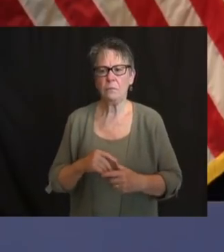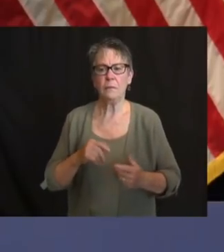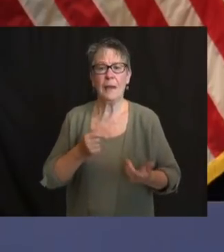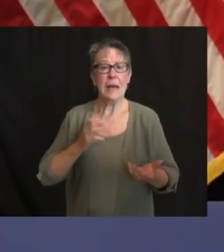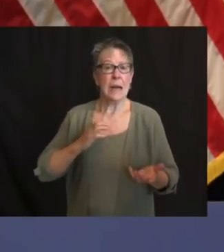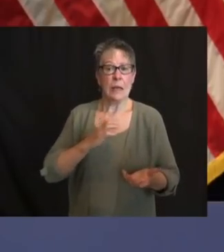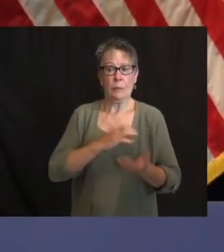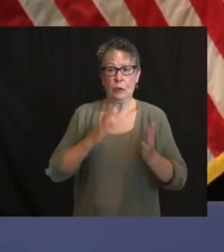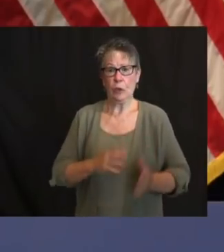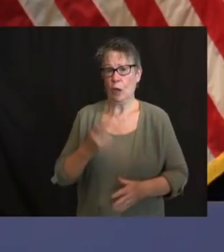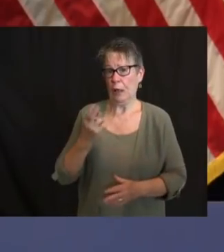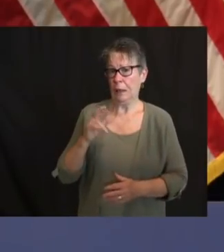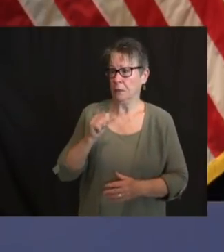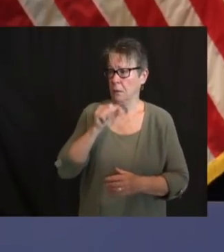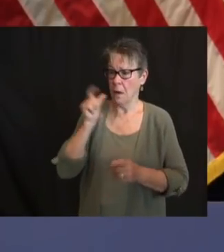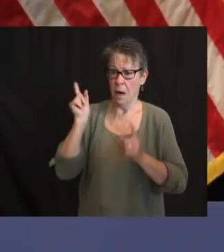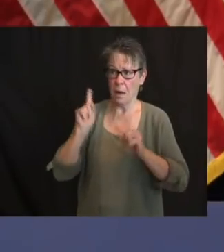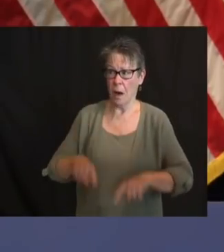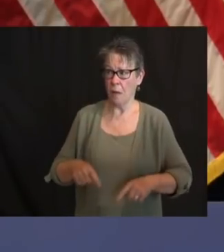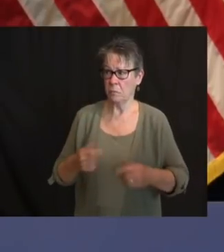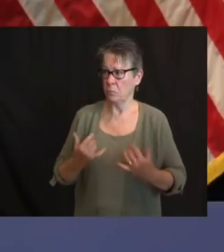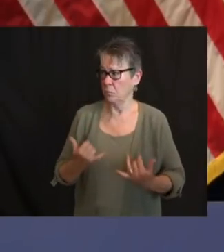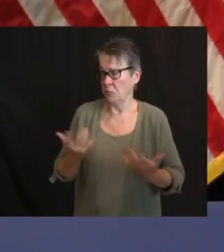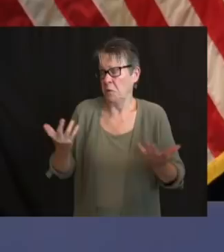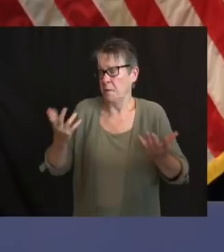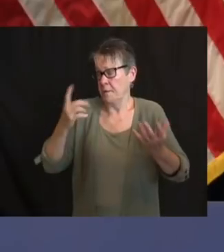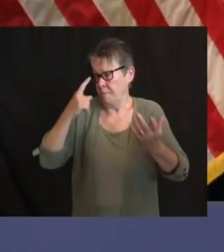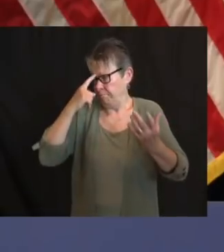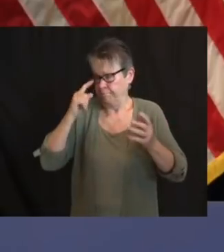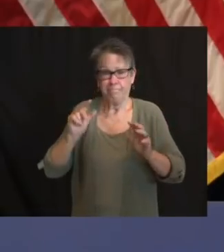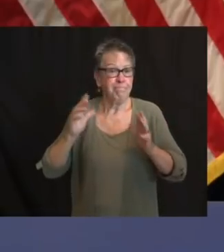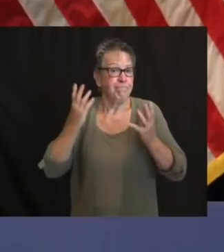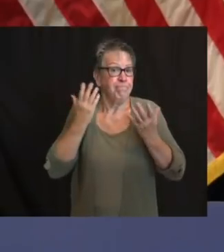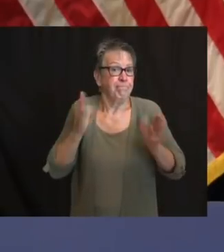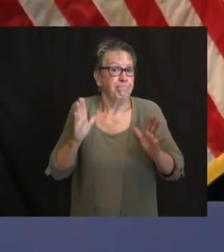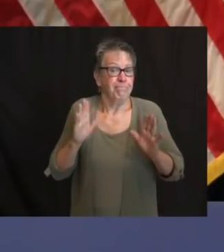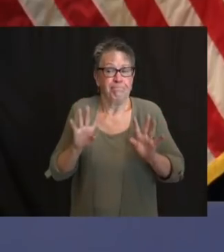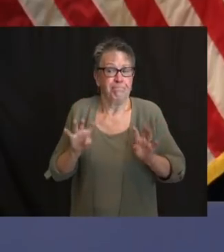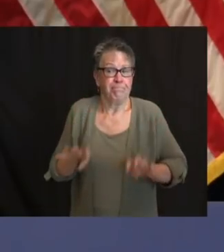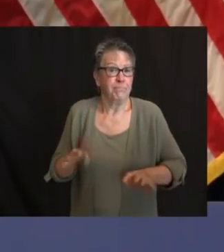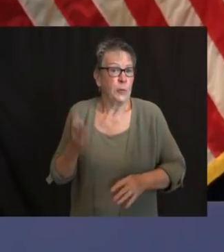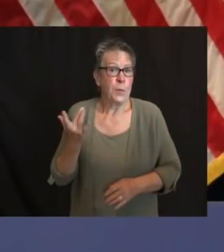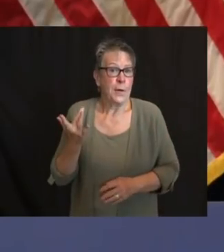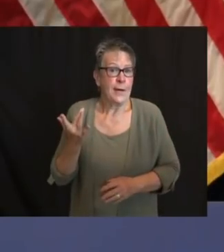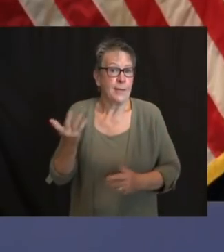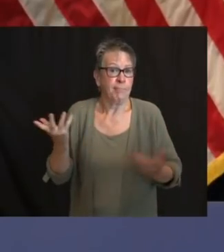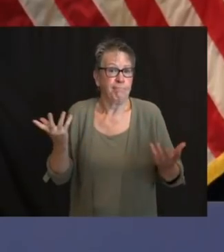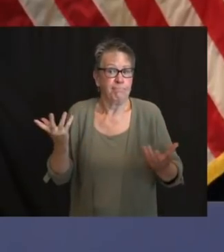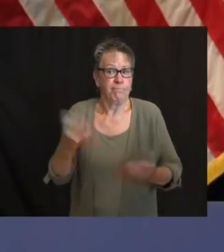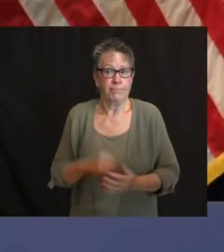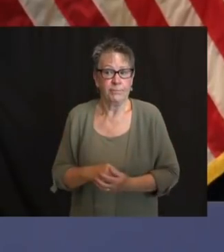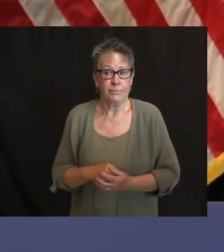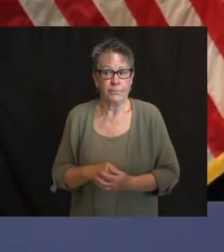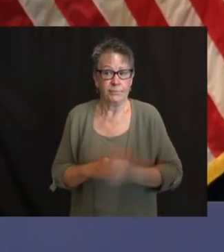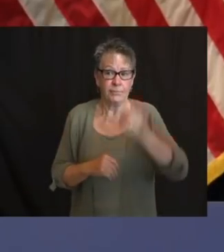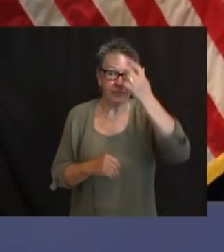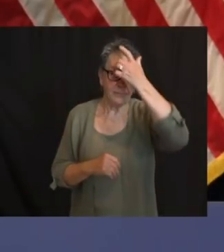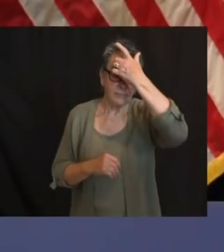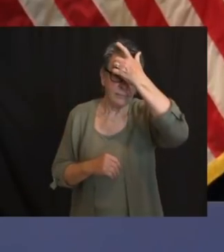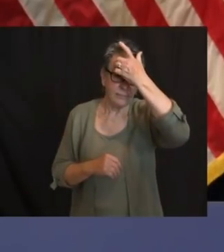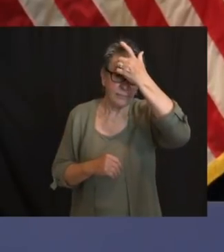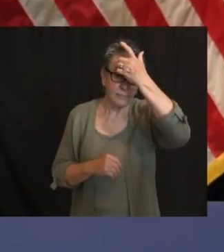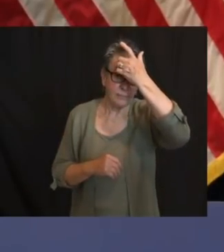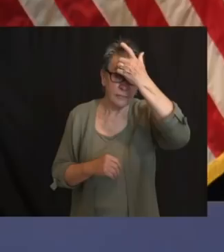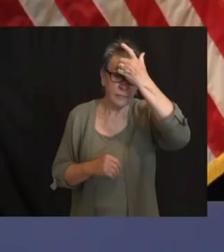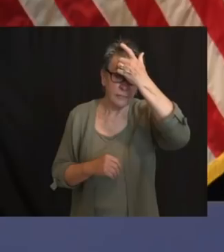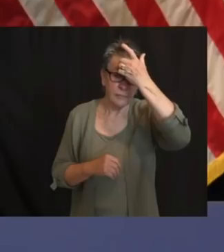up to the top. I think your second question is, I'm not familiar with the specific steps that Governor Cuomo has taken, but I